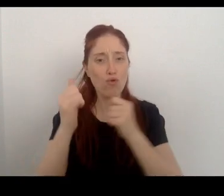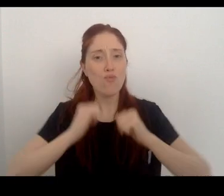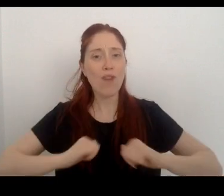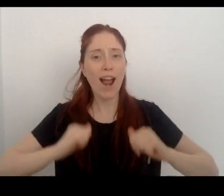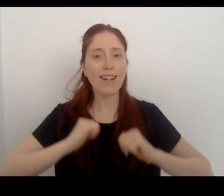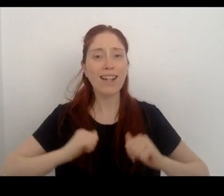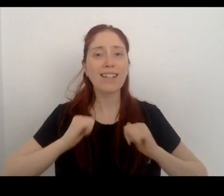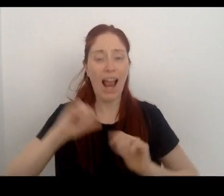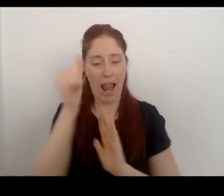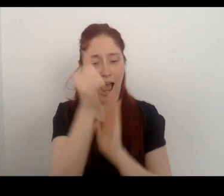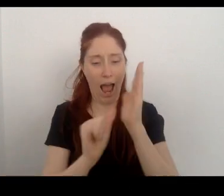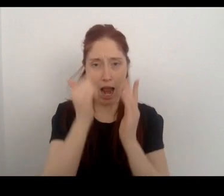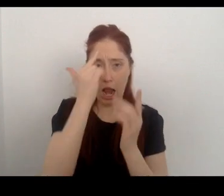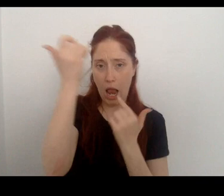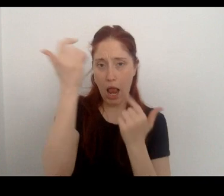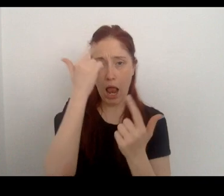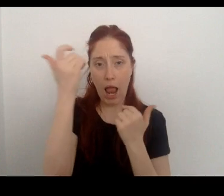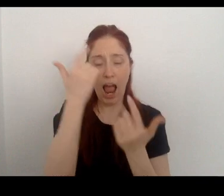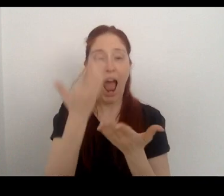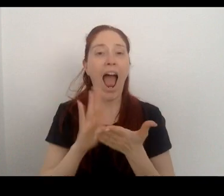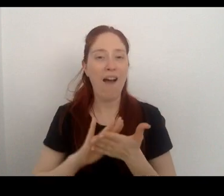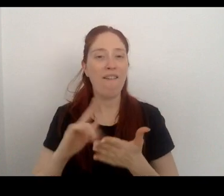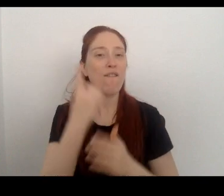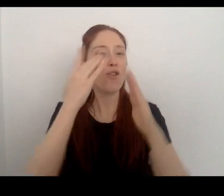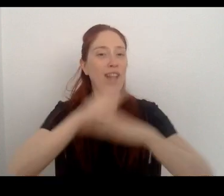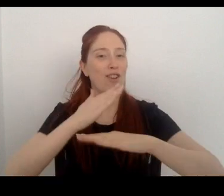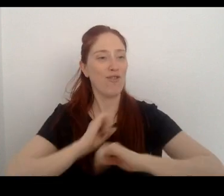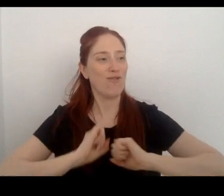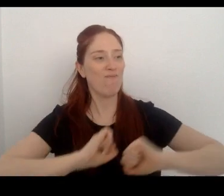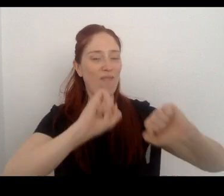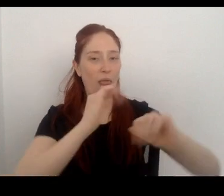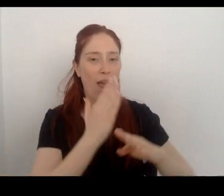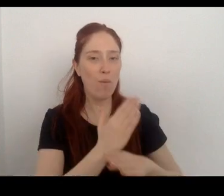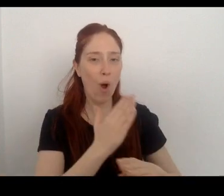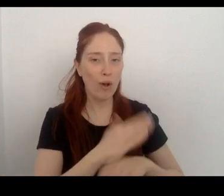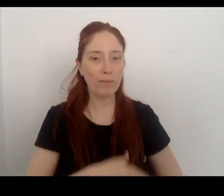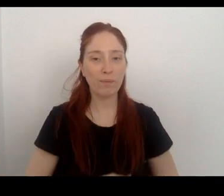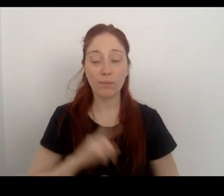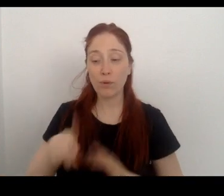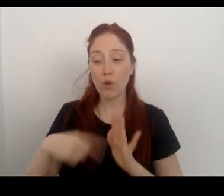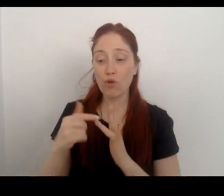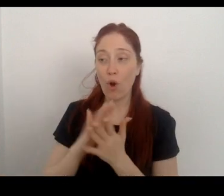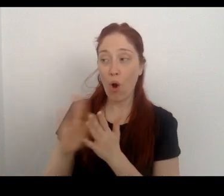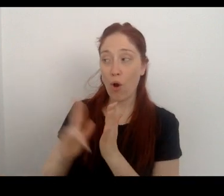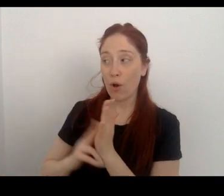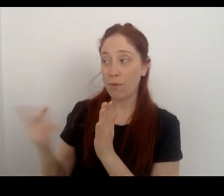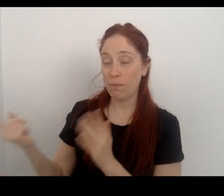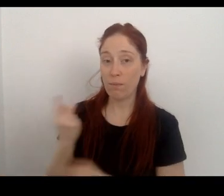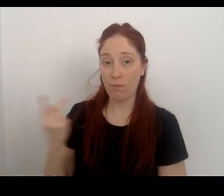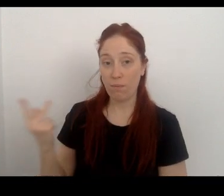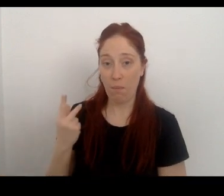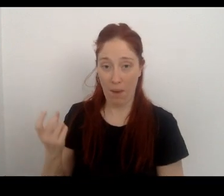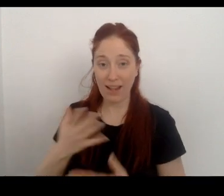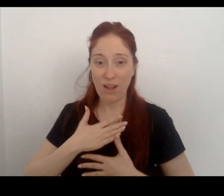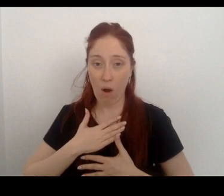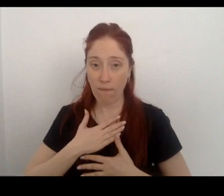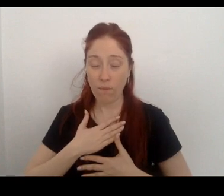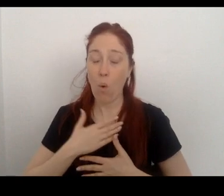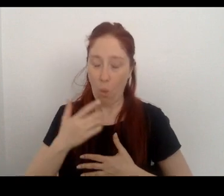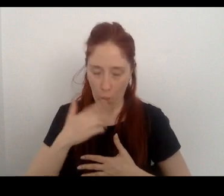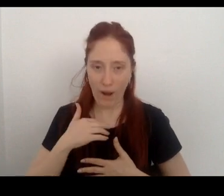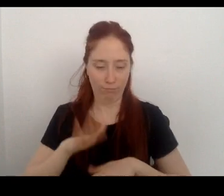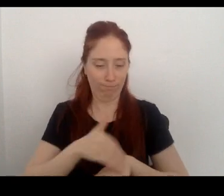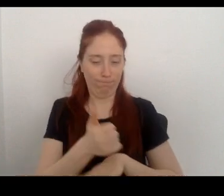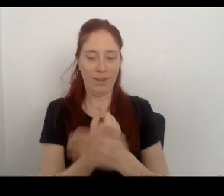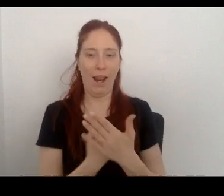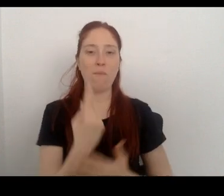Nations artists. John and I are both practicing artists, and drawing is fundamental to our work. So it's particularly special today to be